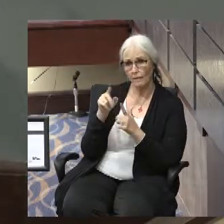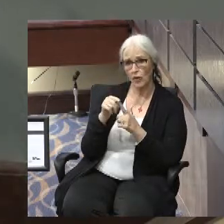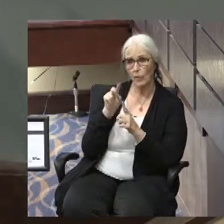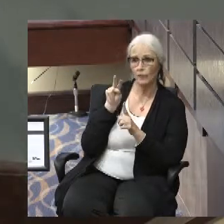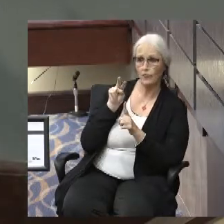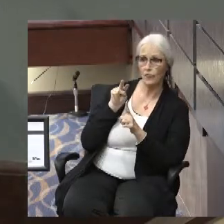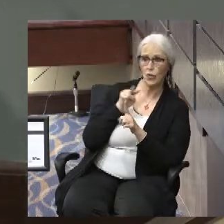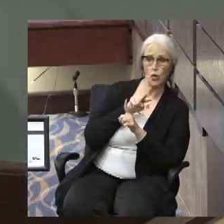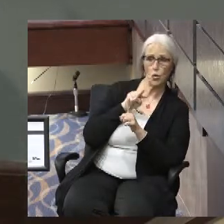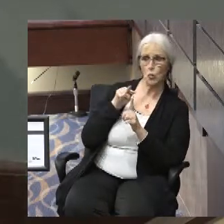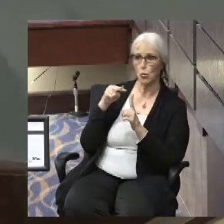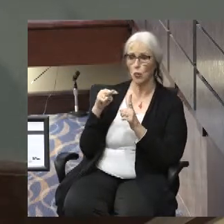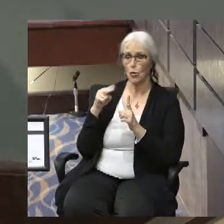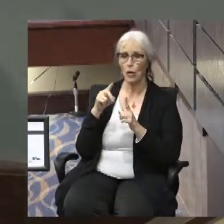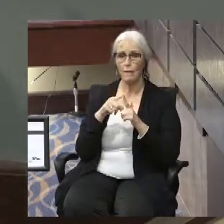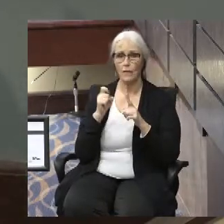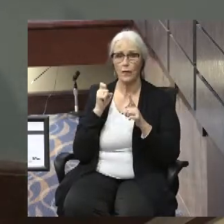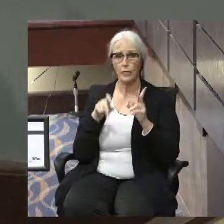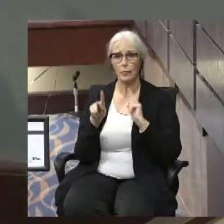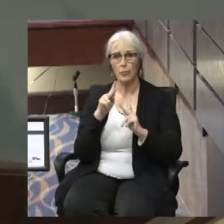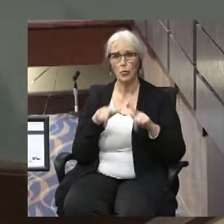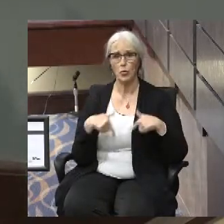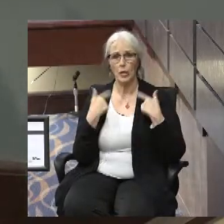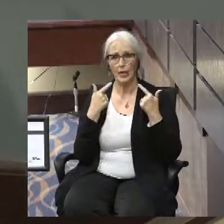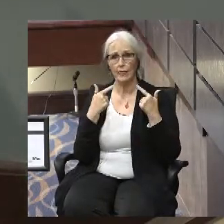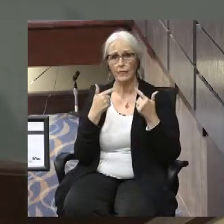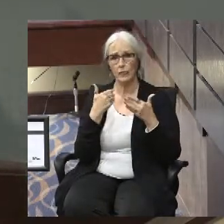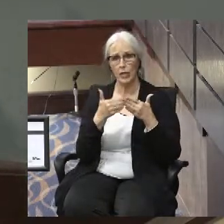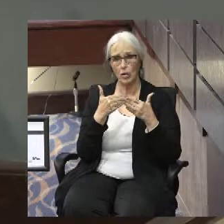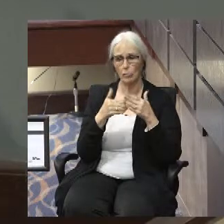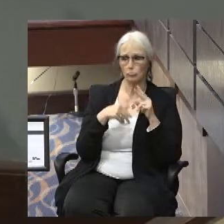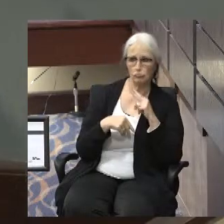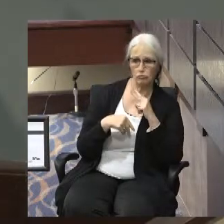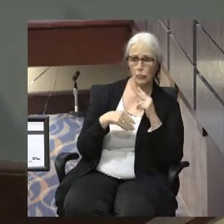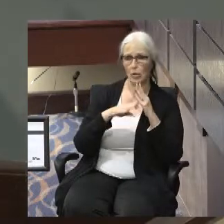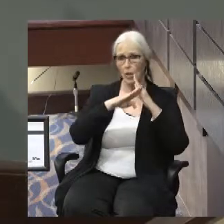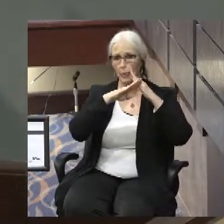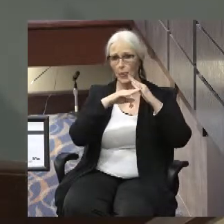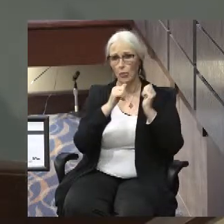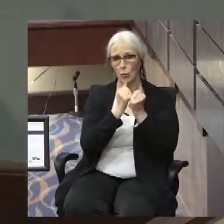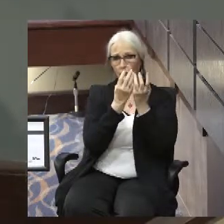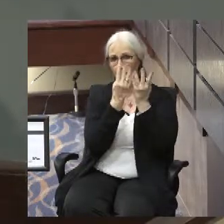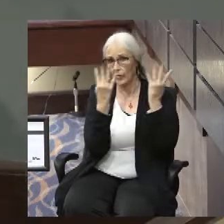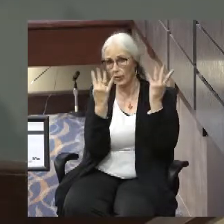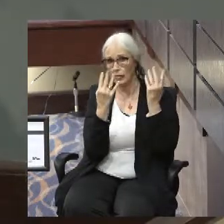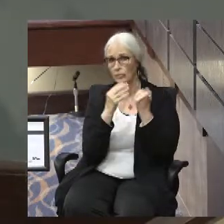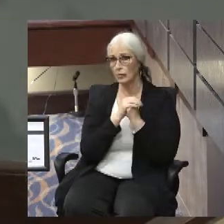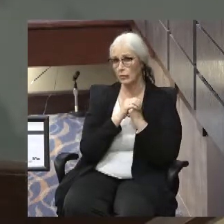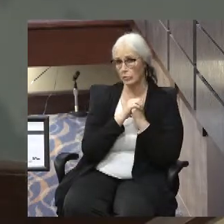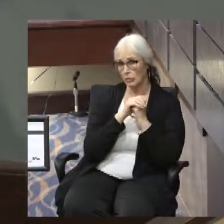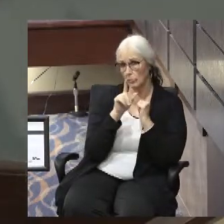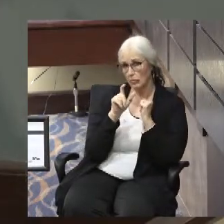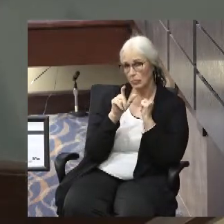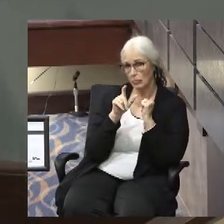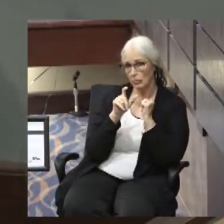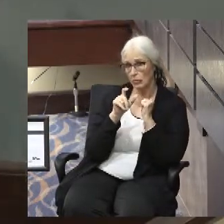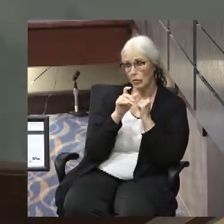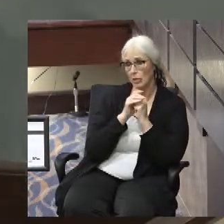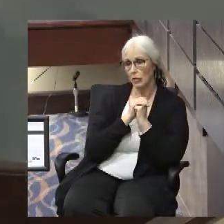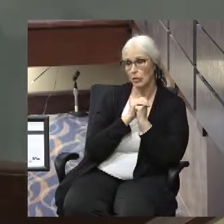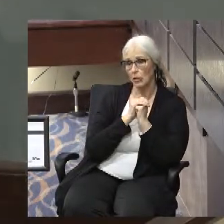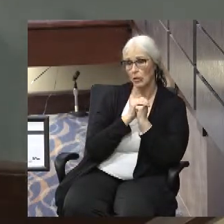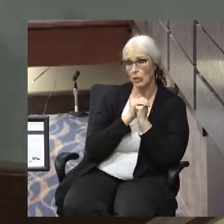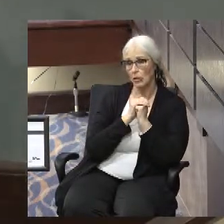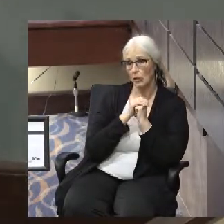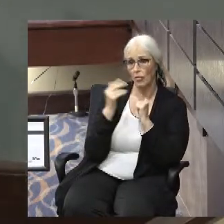residents' views? The 6-foot privacy fence. Does that go down that side also? So